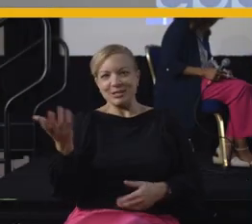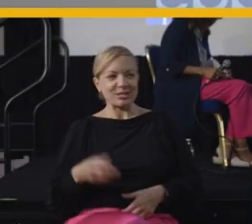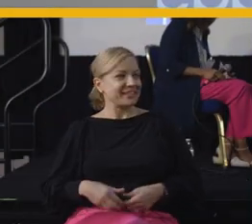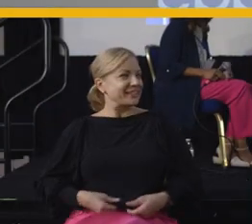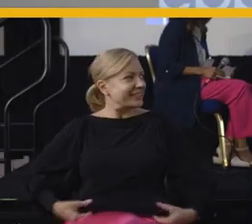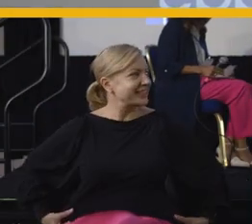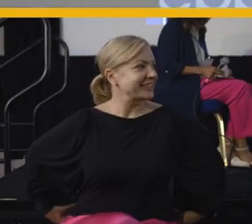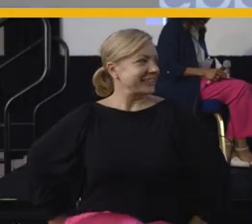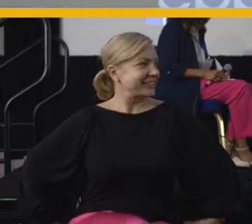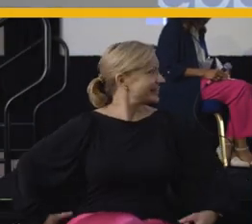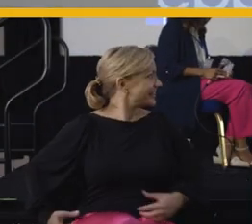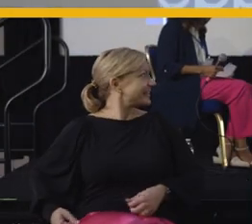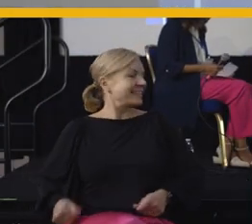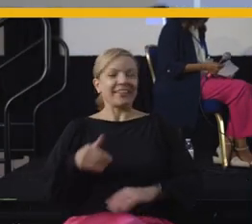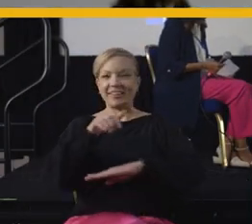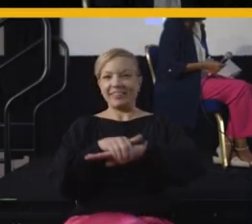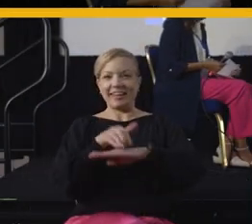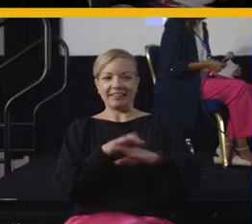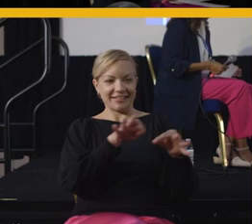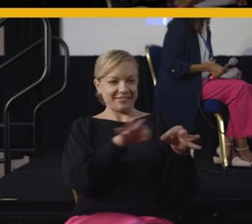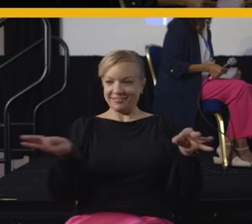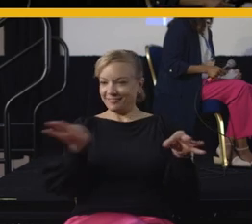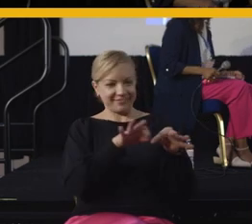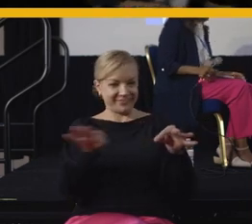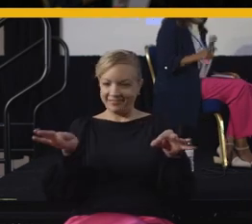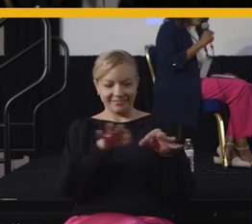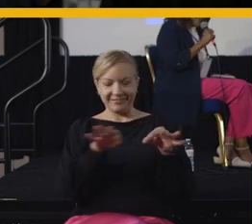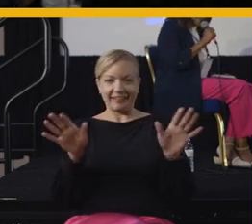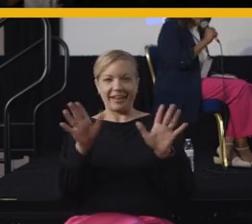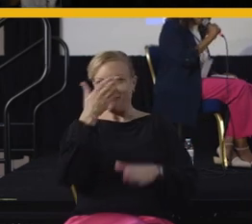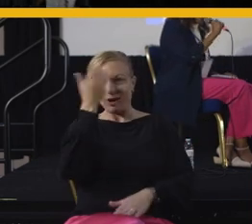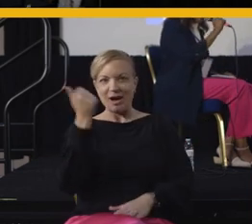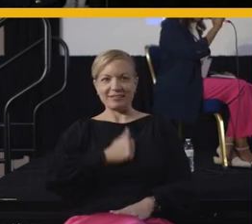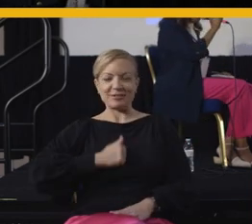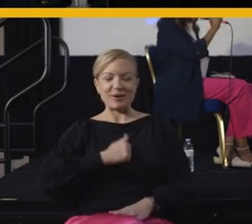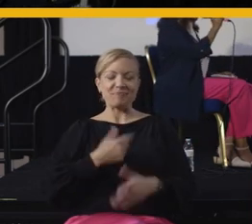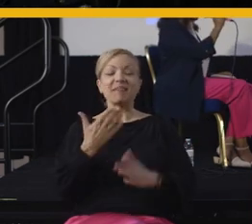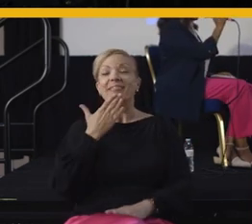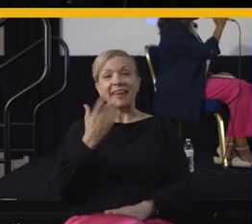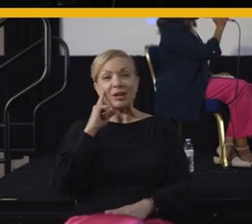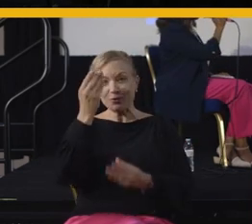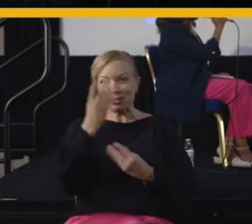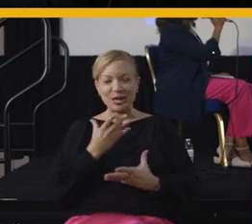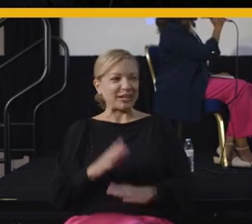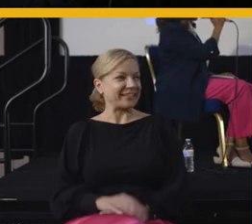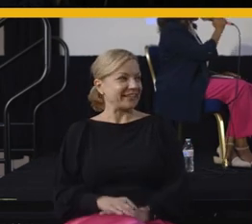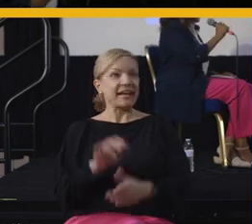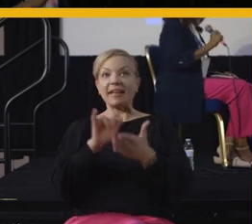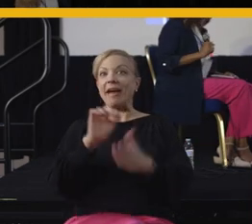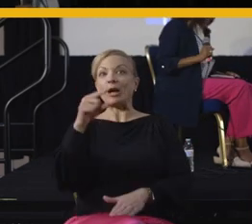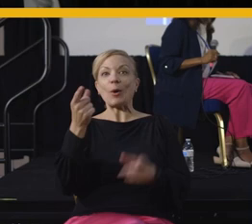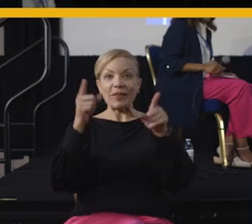with English subtitles, which I forgot until it jumped up, so. Thank you for sharing that. That can only happen in